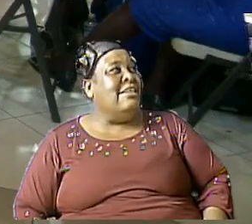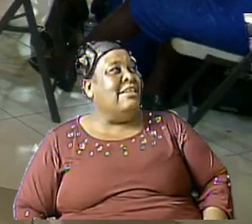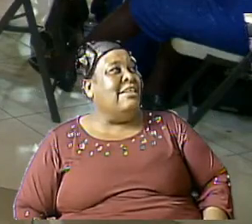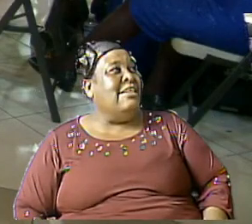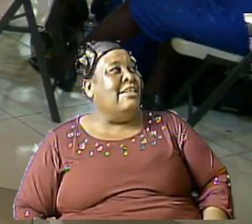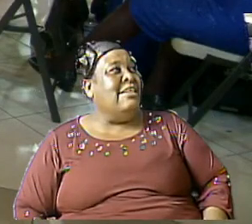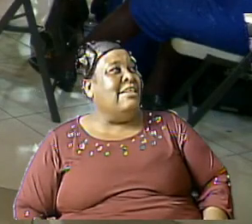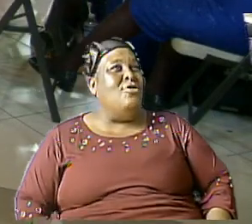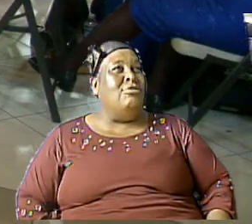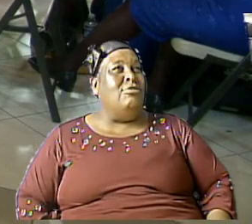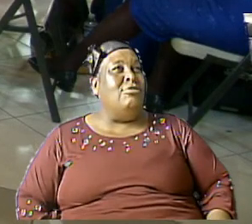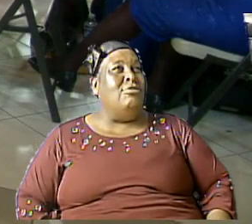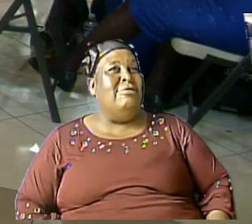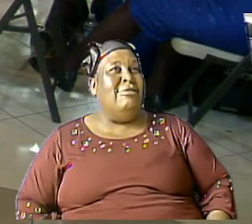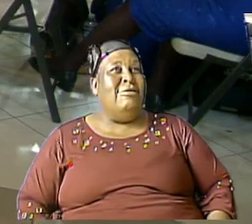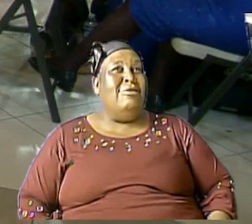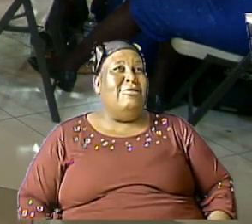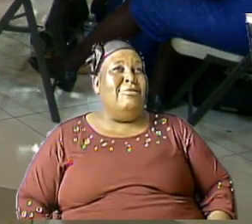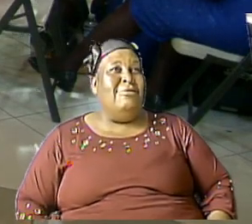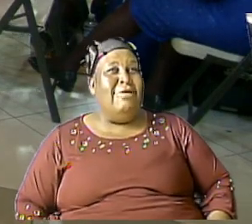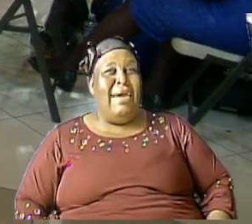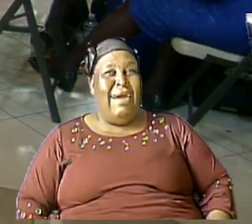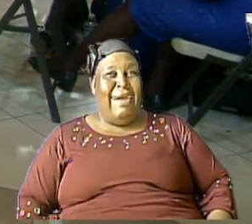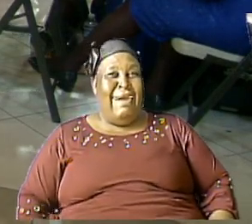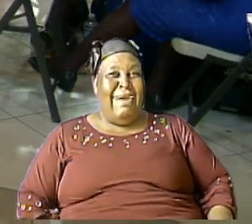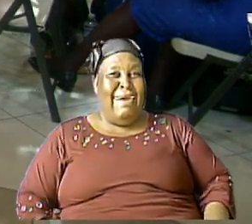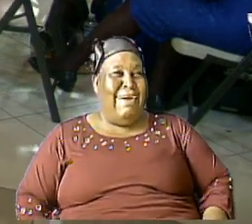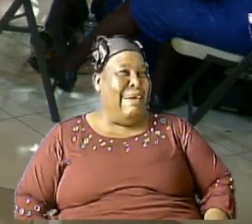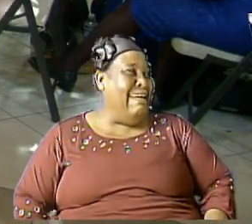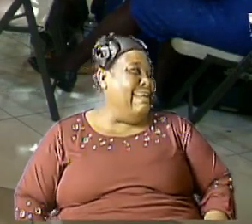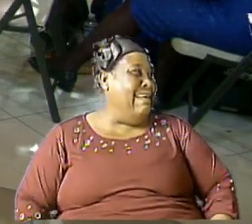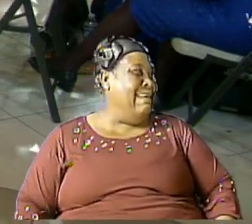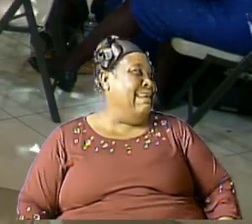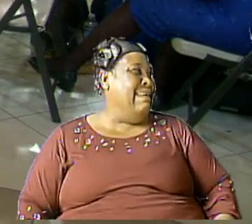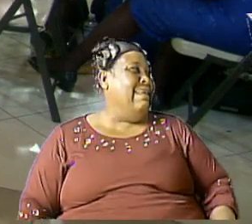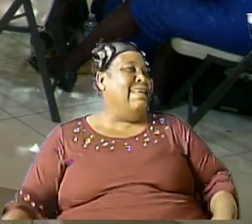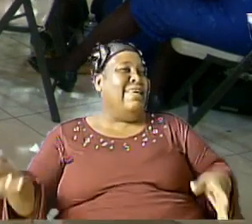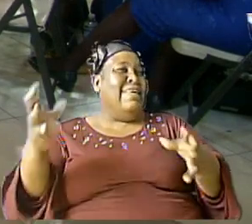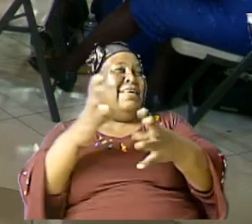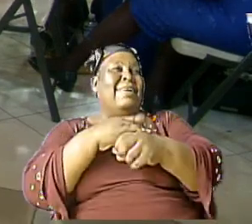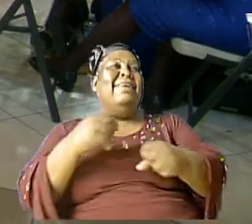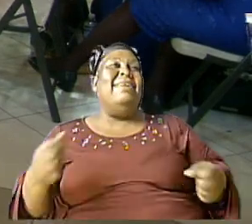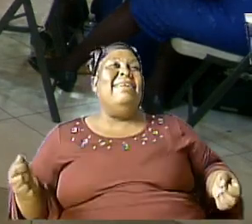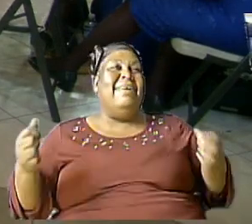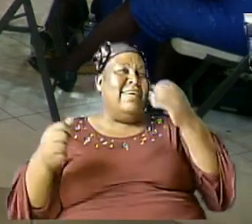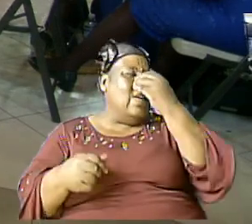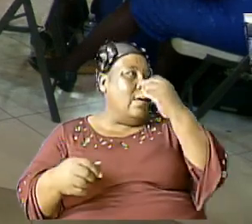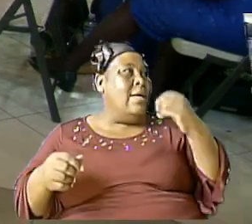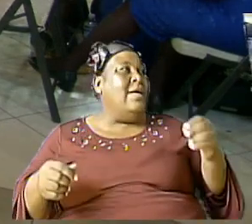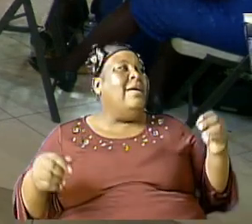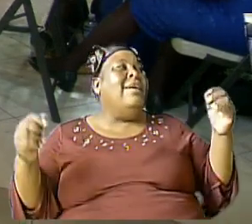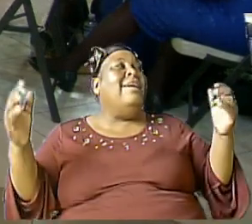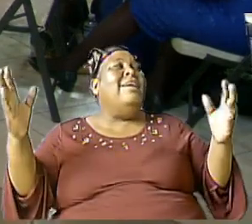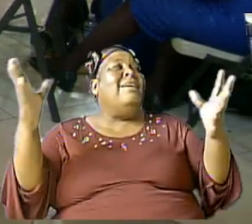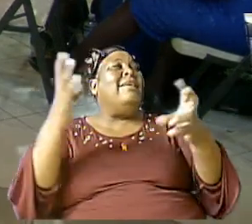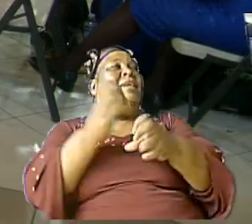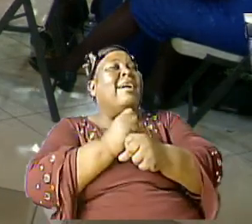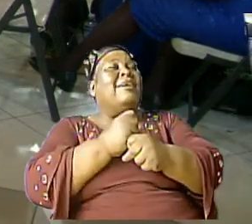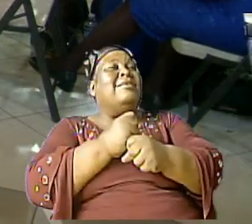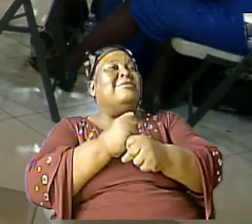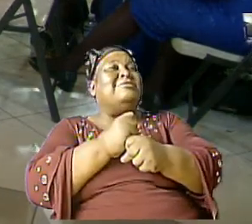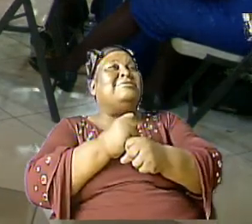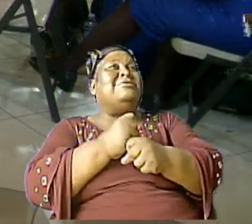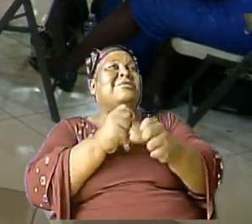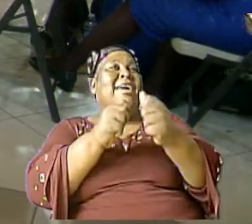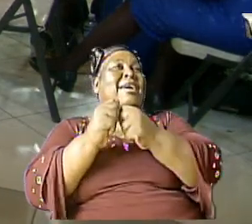Amen, amen, amen, amen. Praise God. The song says, get together. Get together in the Lord. We greet you this